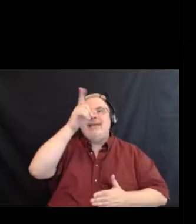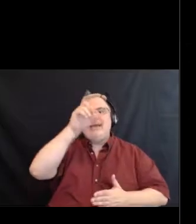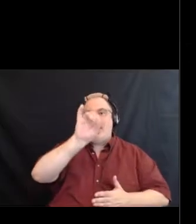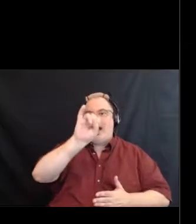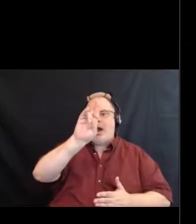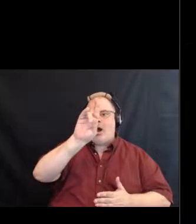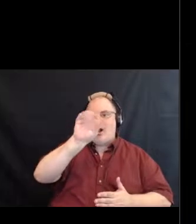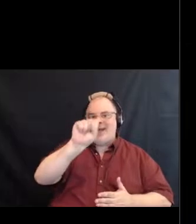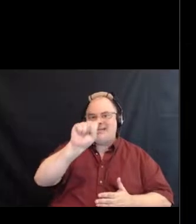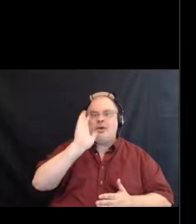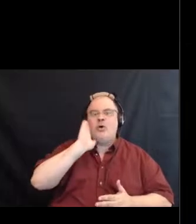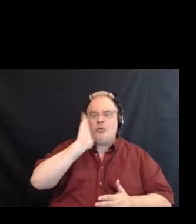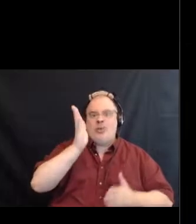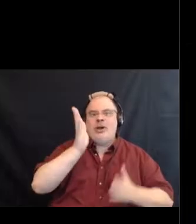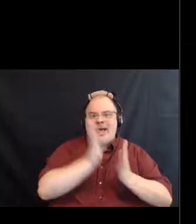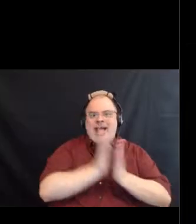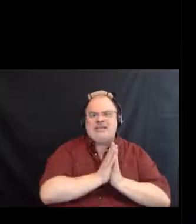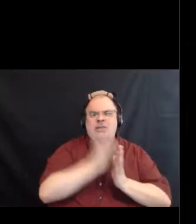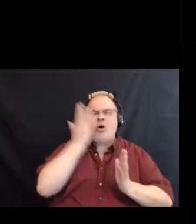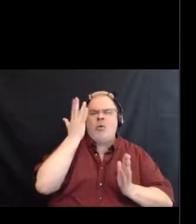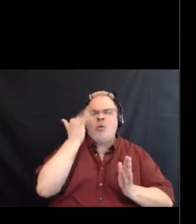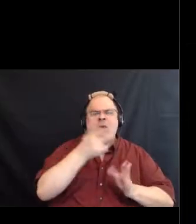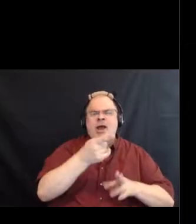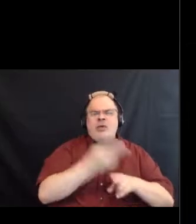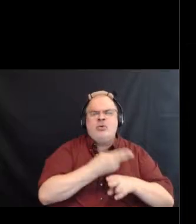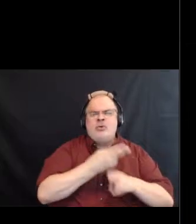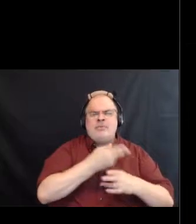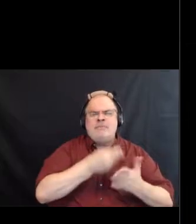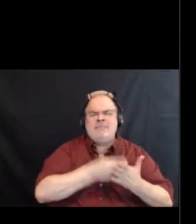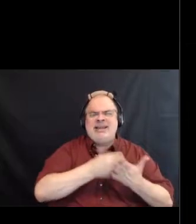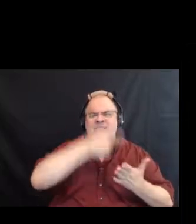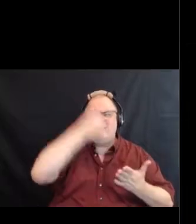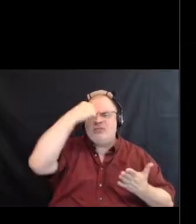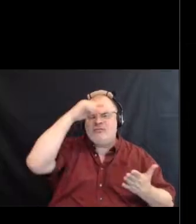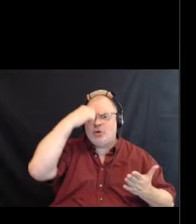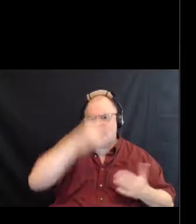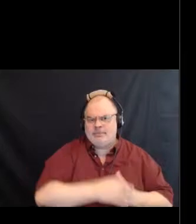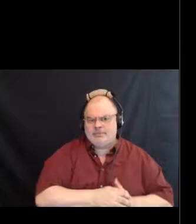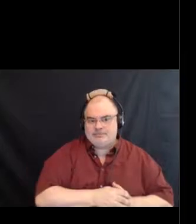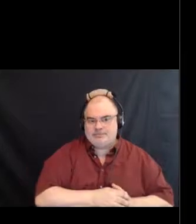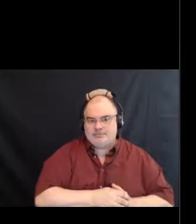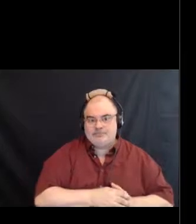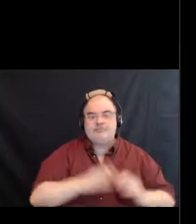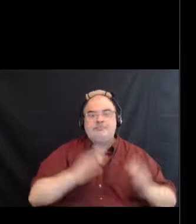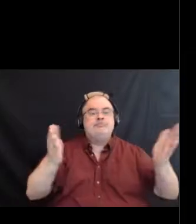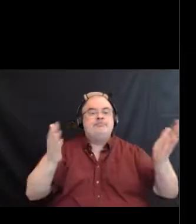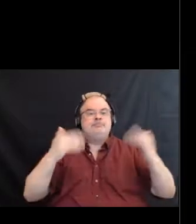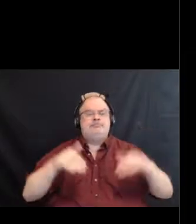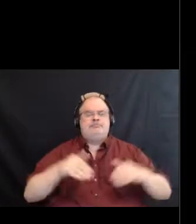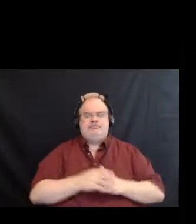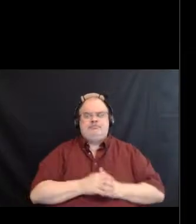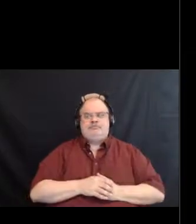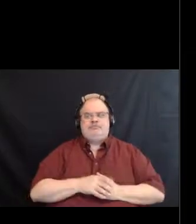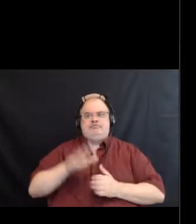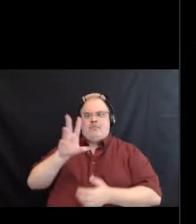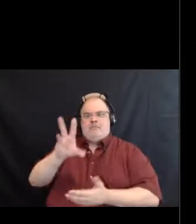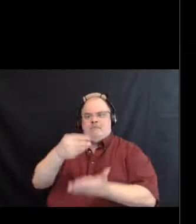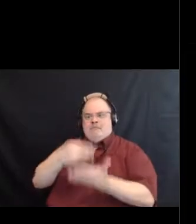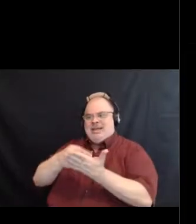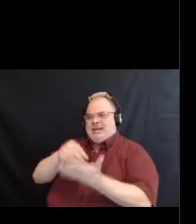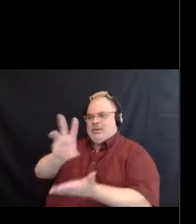So now my favorite part, what I think is one of the biggest advantages is what you can use these